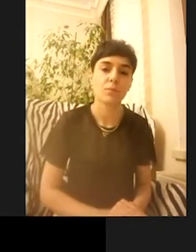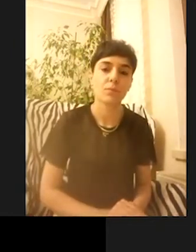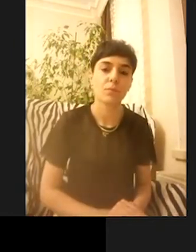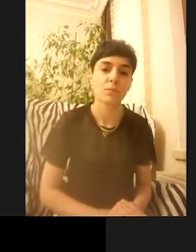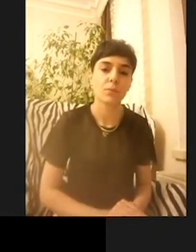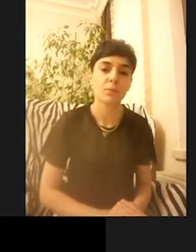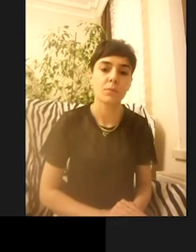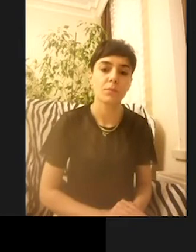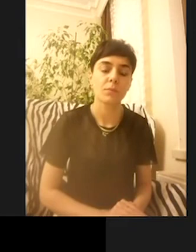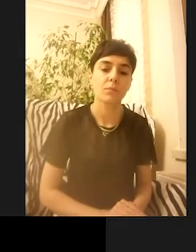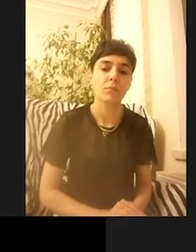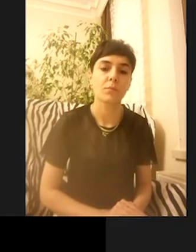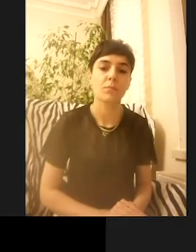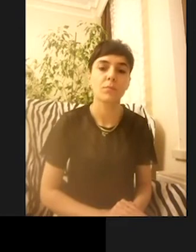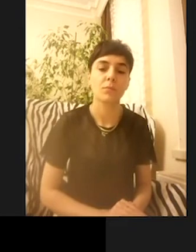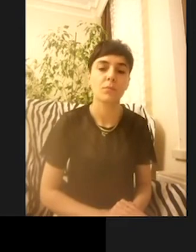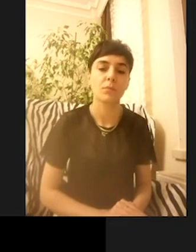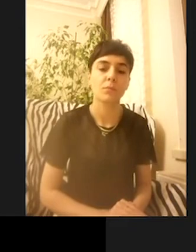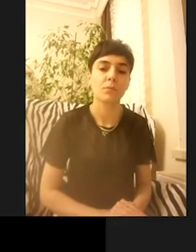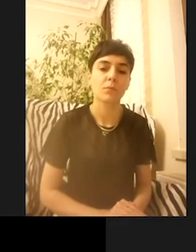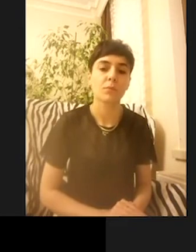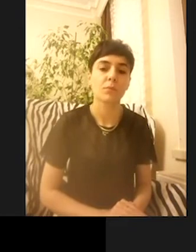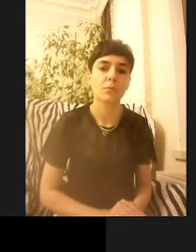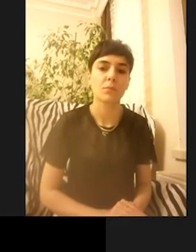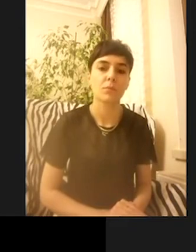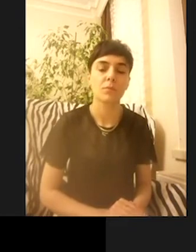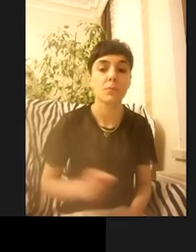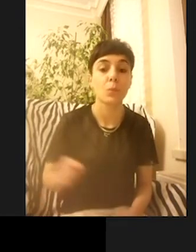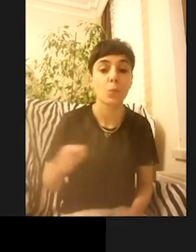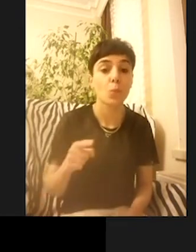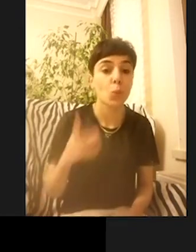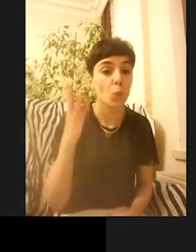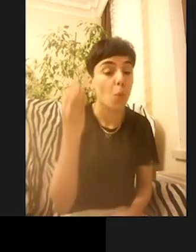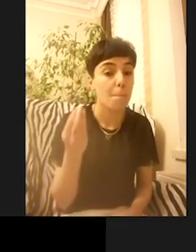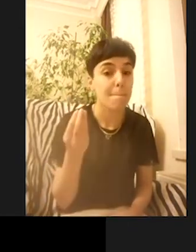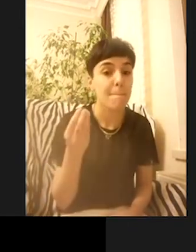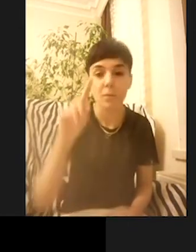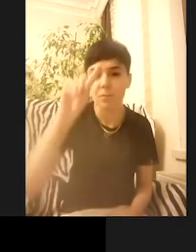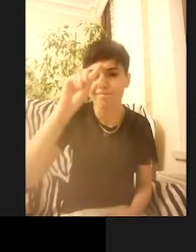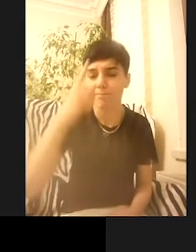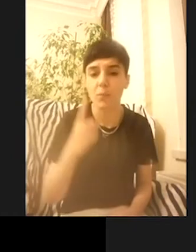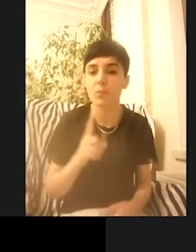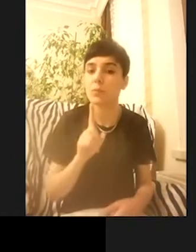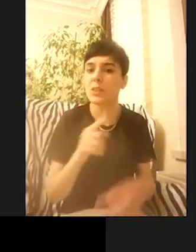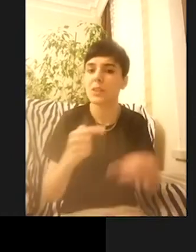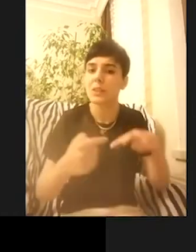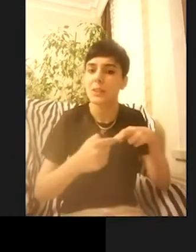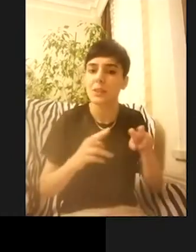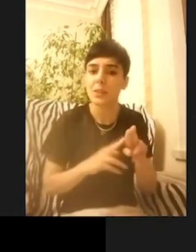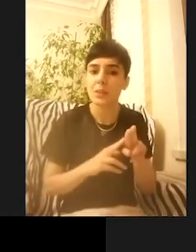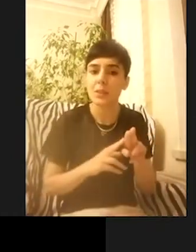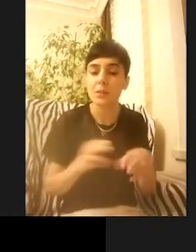racial category, but the way that racial category constructs a kind of materiality that actually intentionally